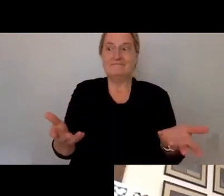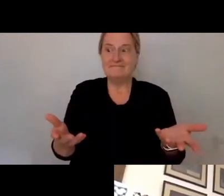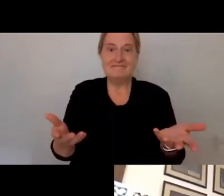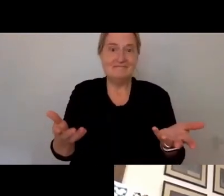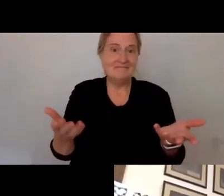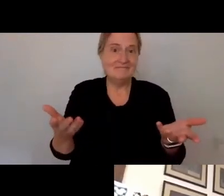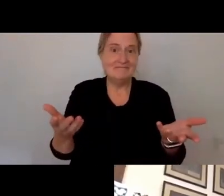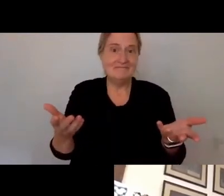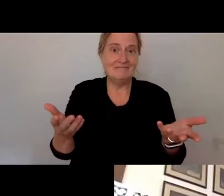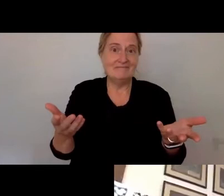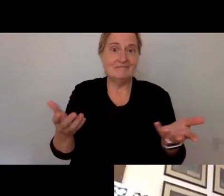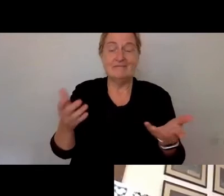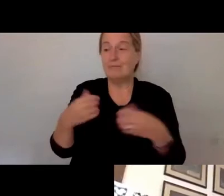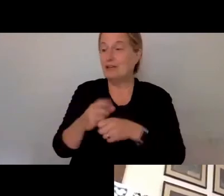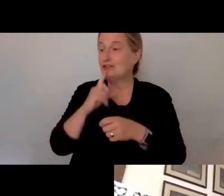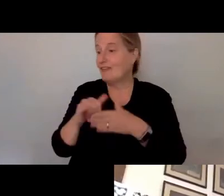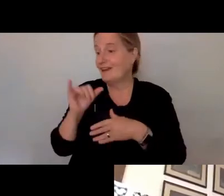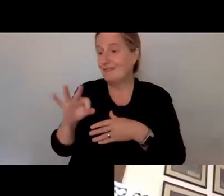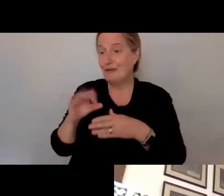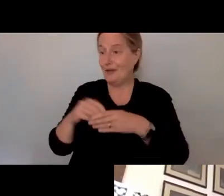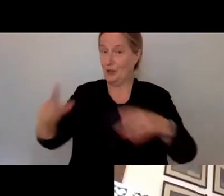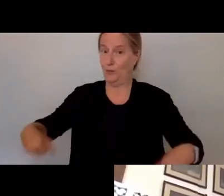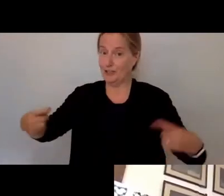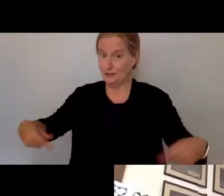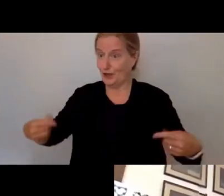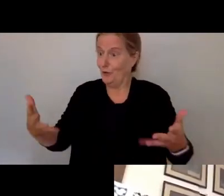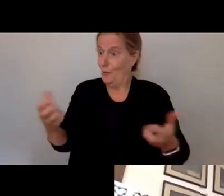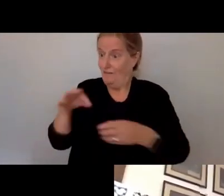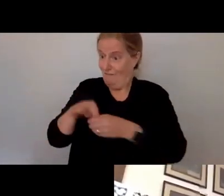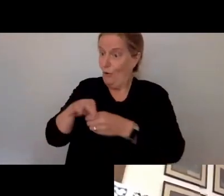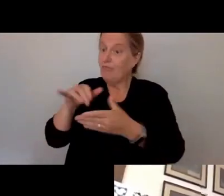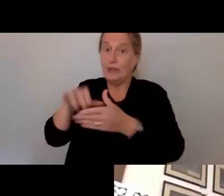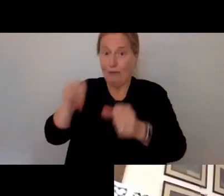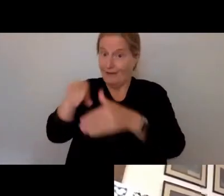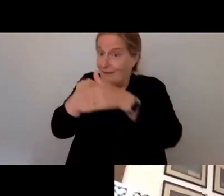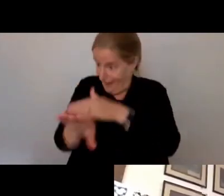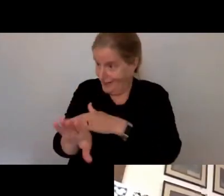if you're in a wheelchair, want to vote in a wheelchair, you can actually get inside the polling place.